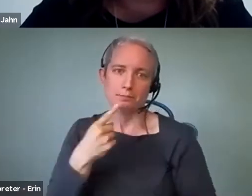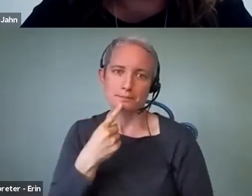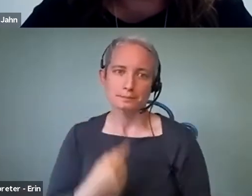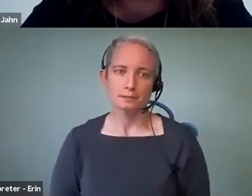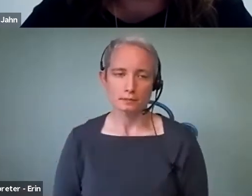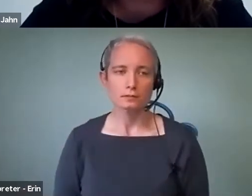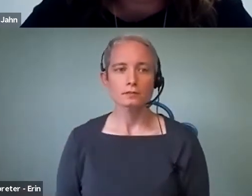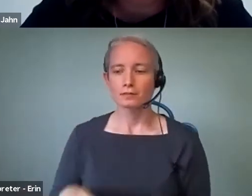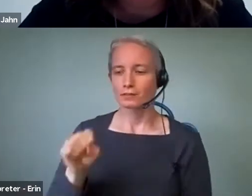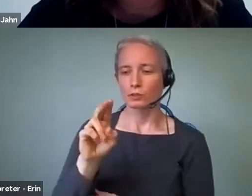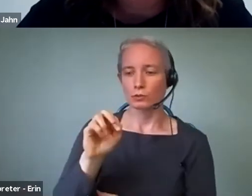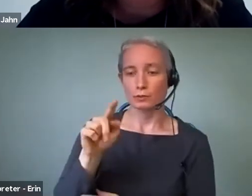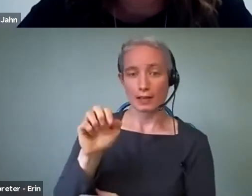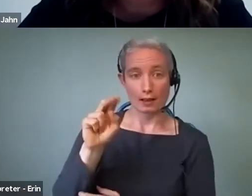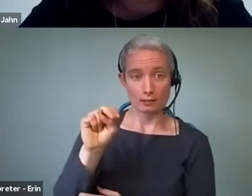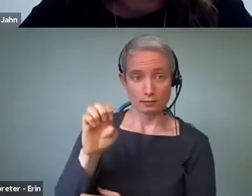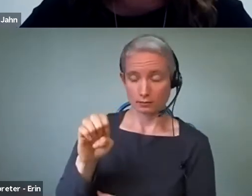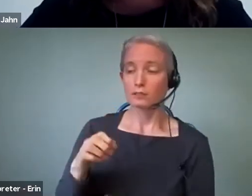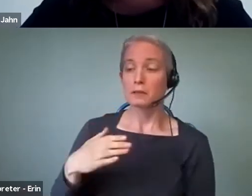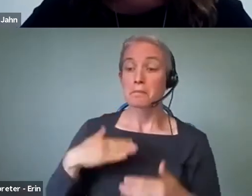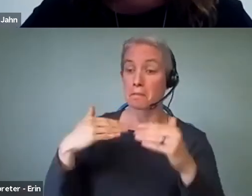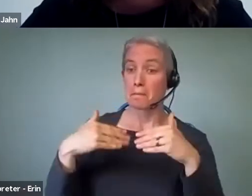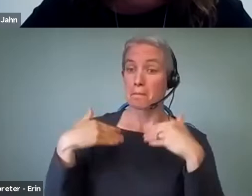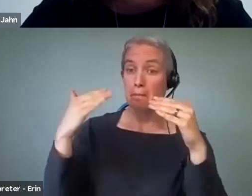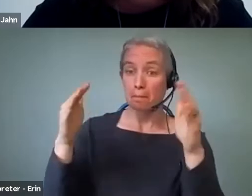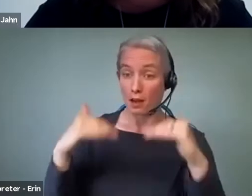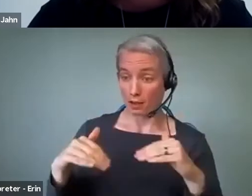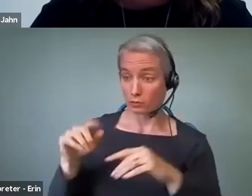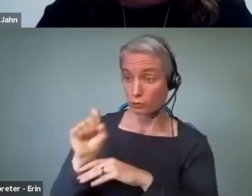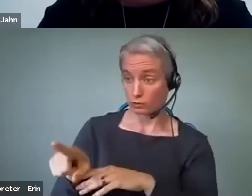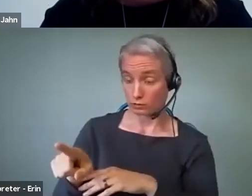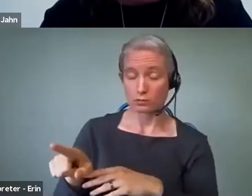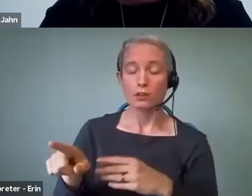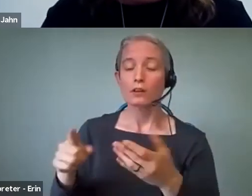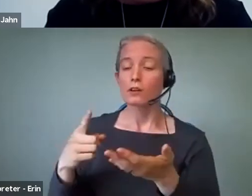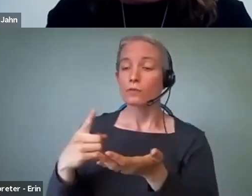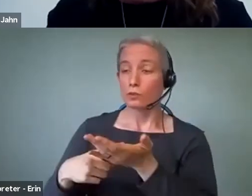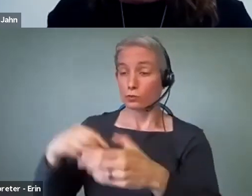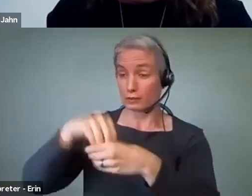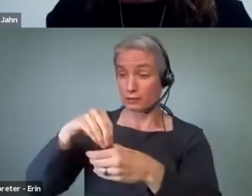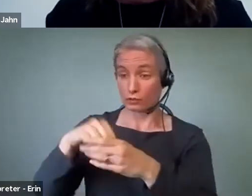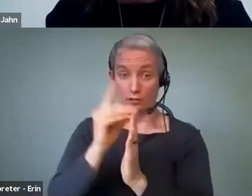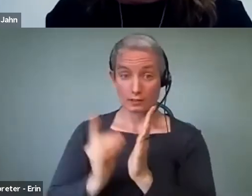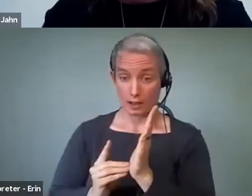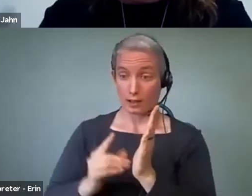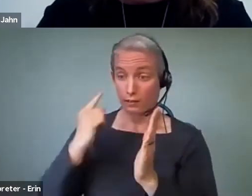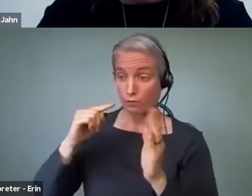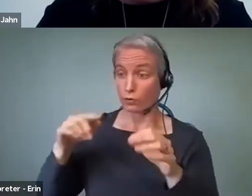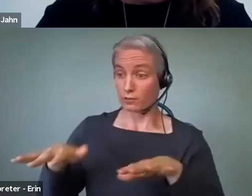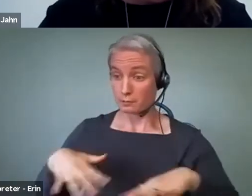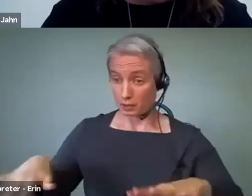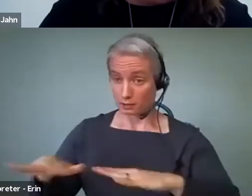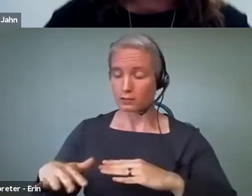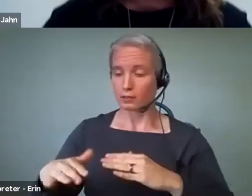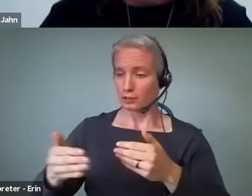next question, which is speaking more about the interior design of the space in the long term.